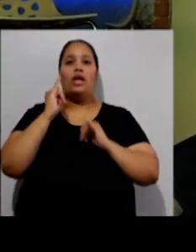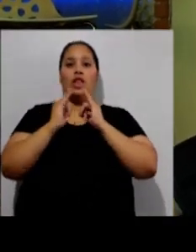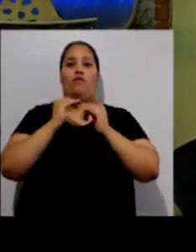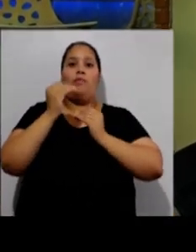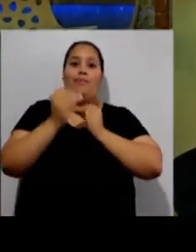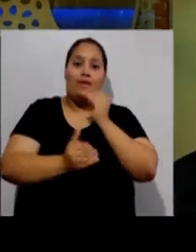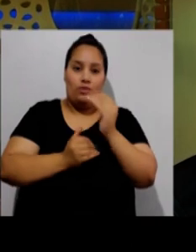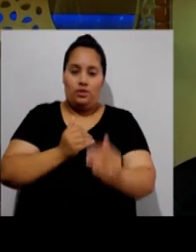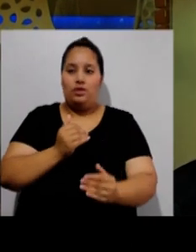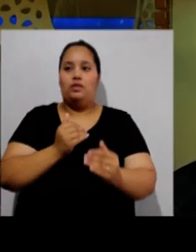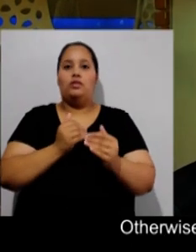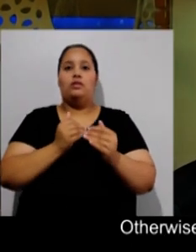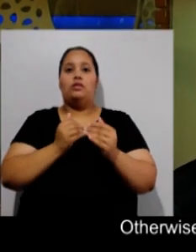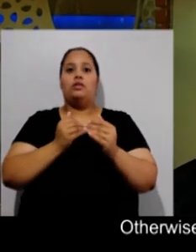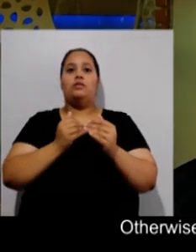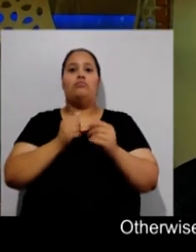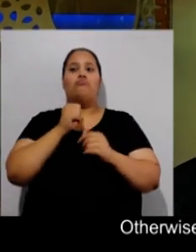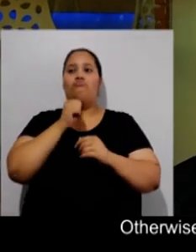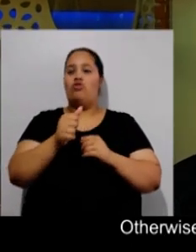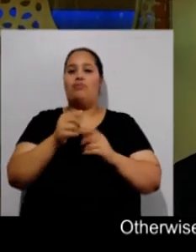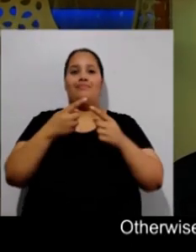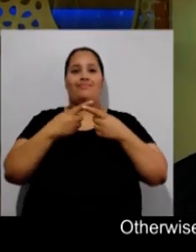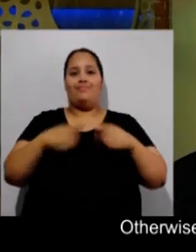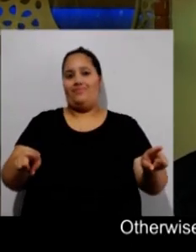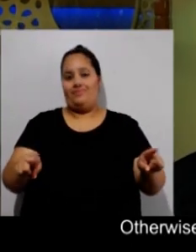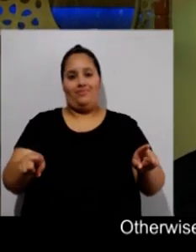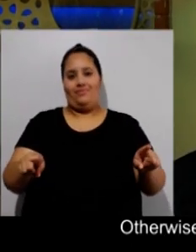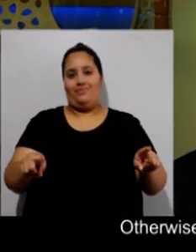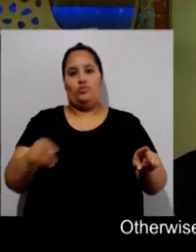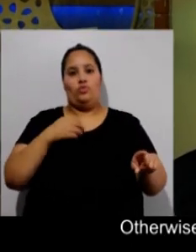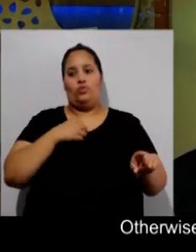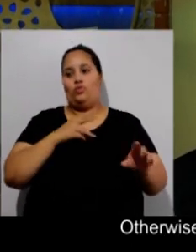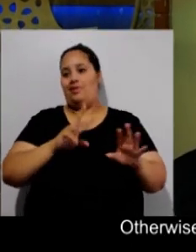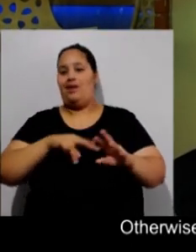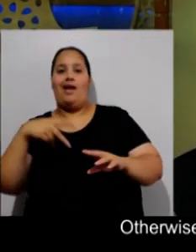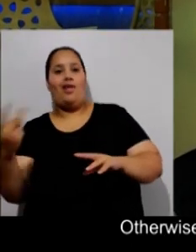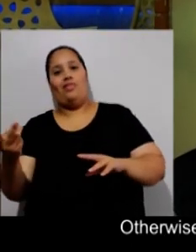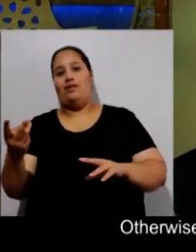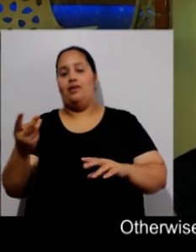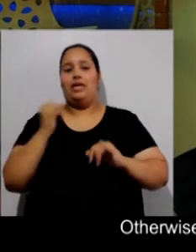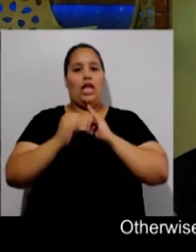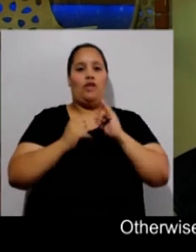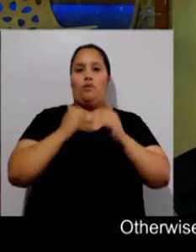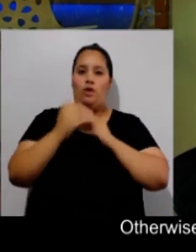otherwise you won't fit in. So, the interviewing process is not different,